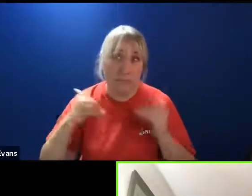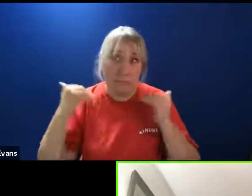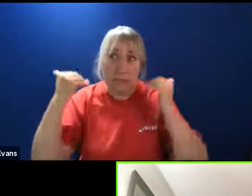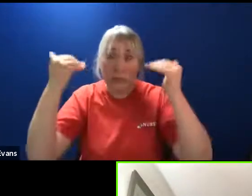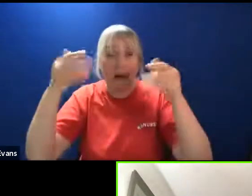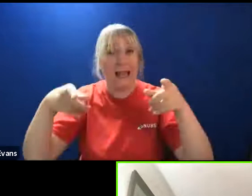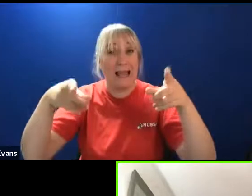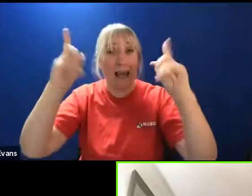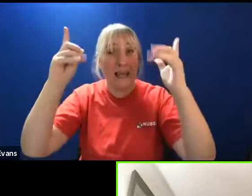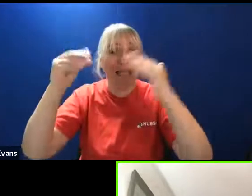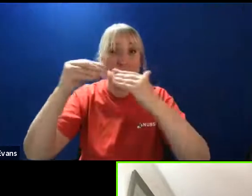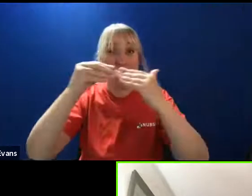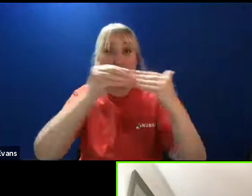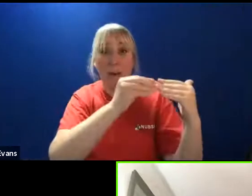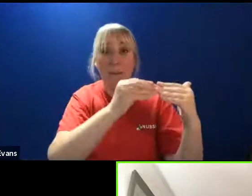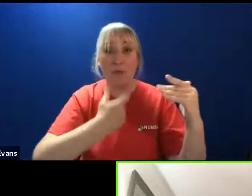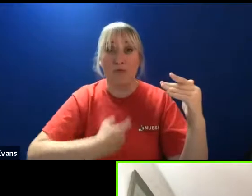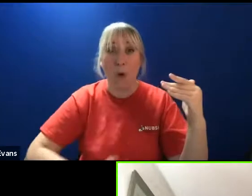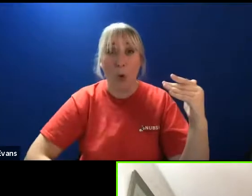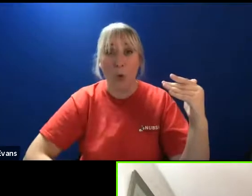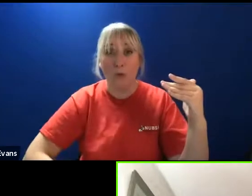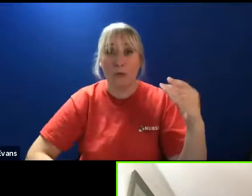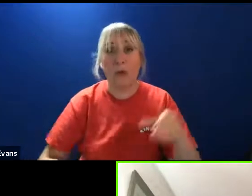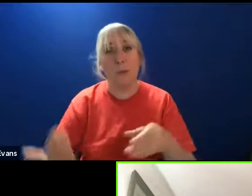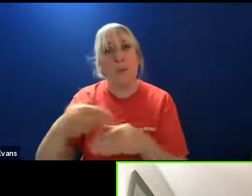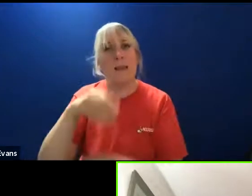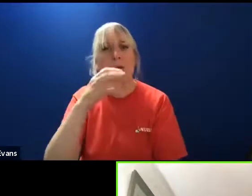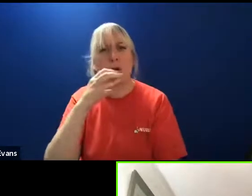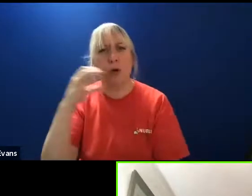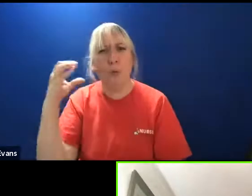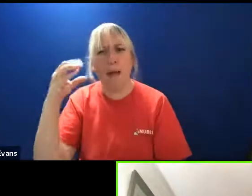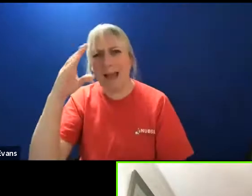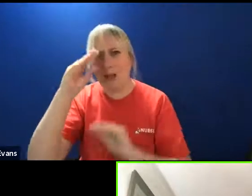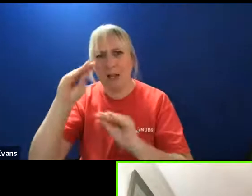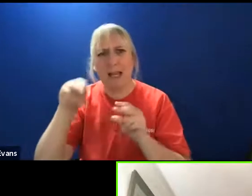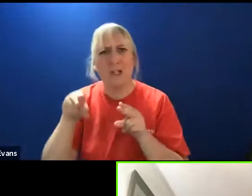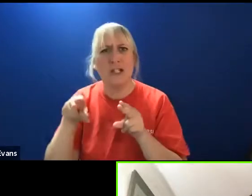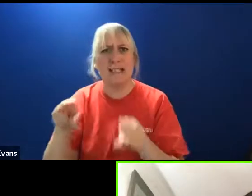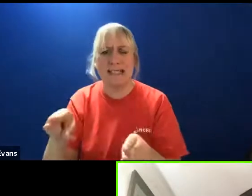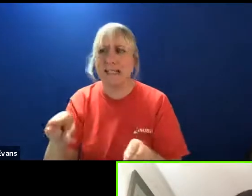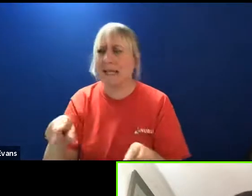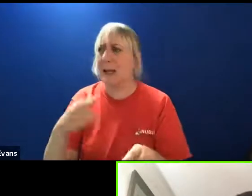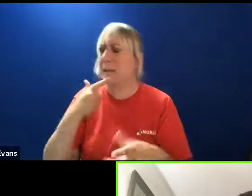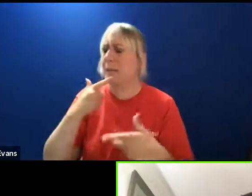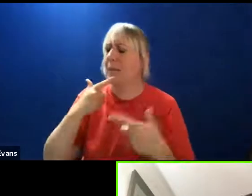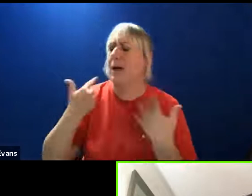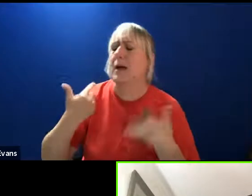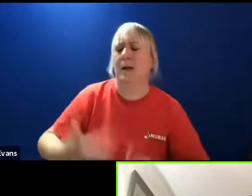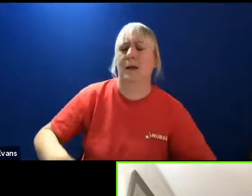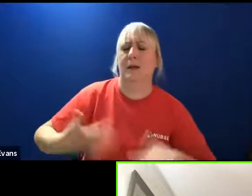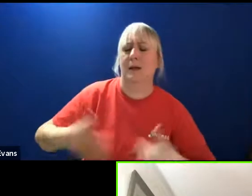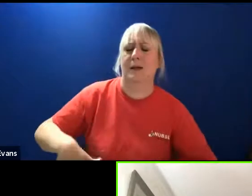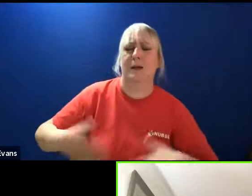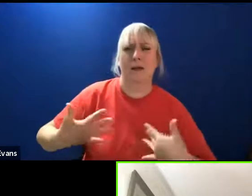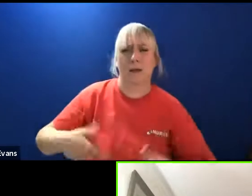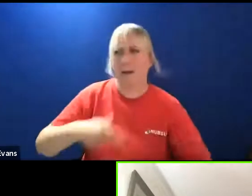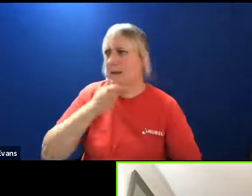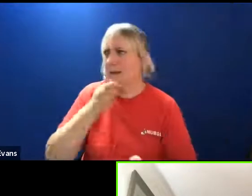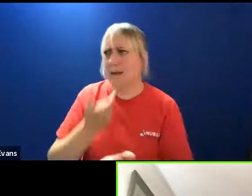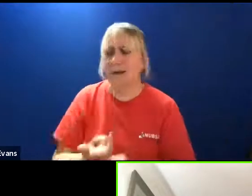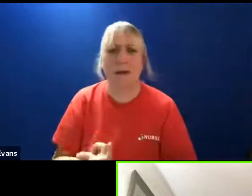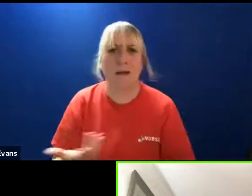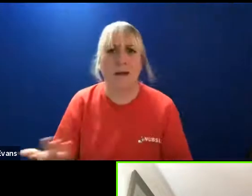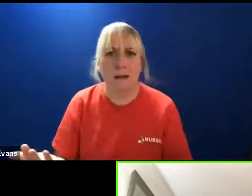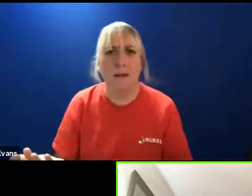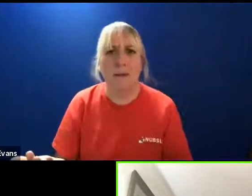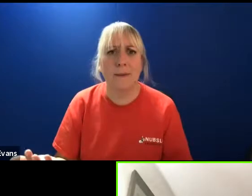at every level of the Cuban education system was something that was awe-inspiring. And again,